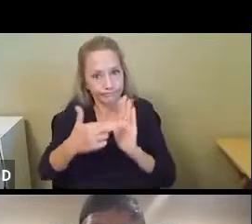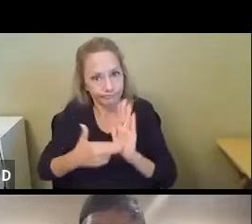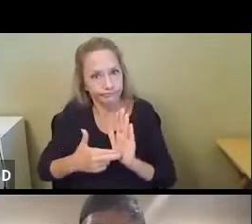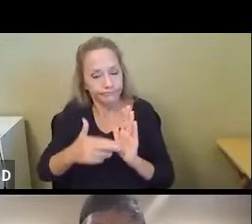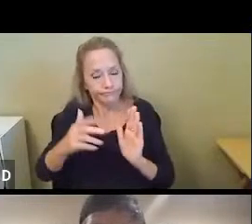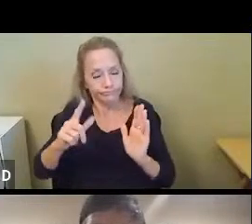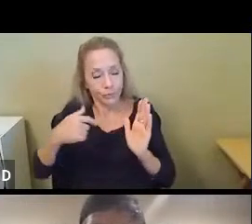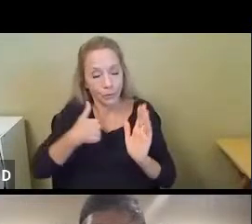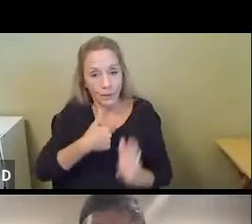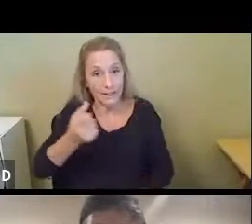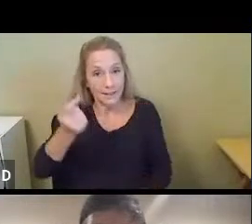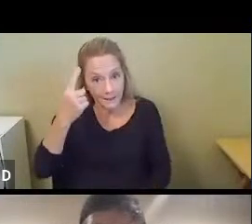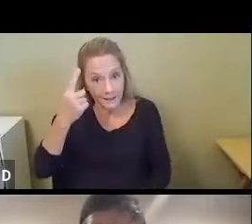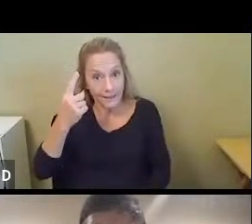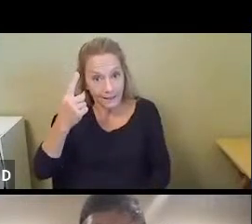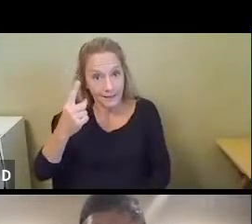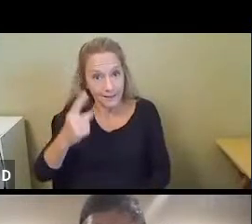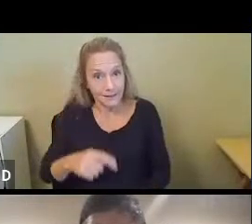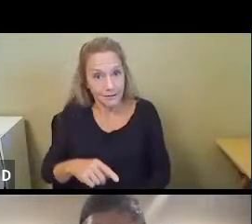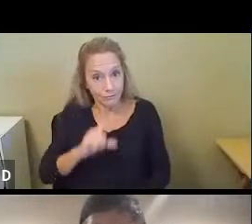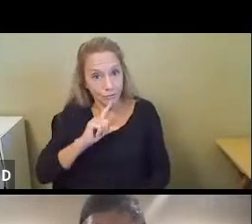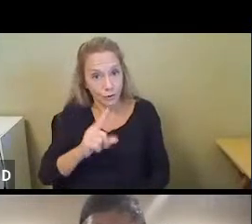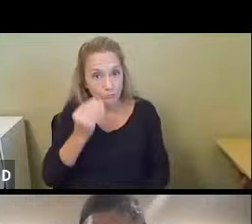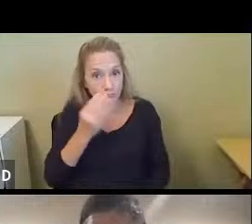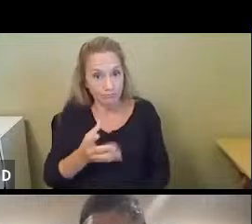We get it. We really do.